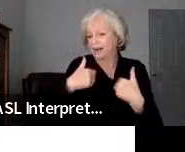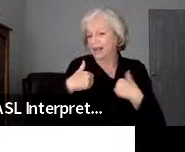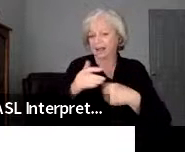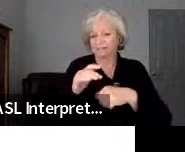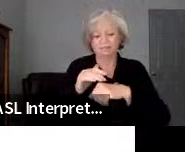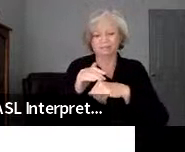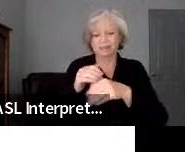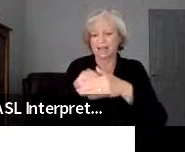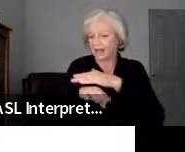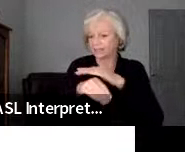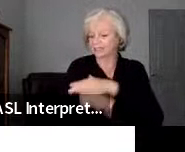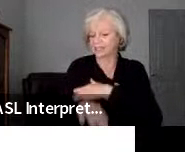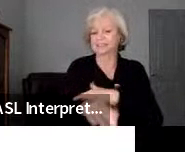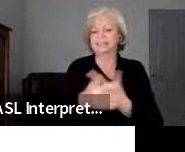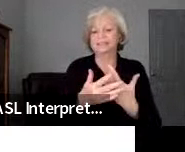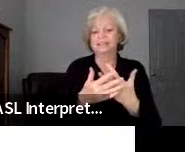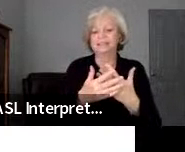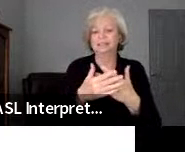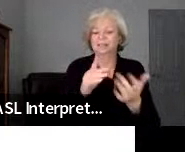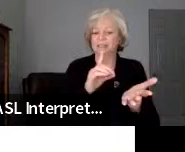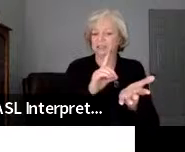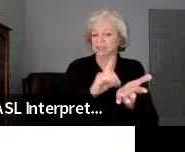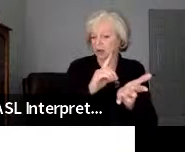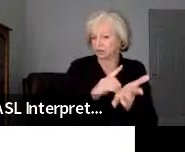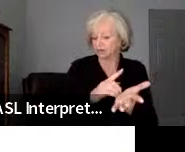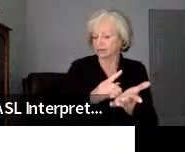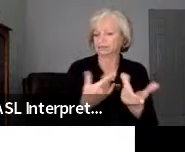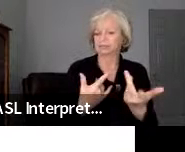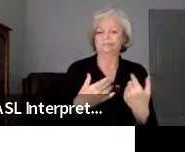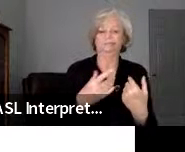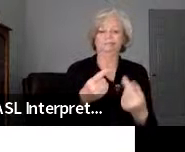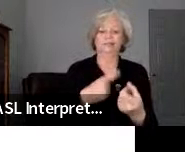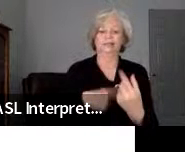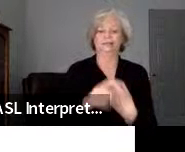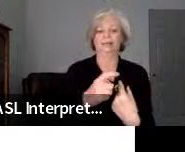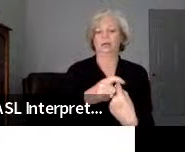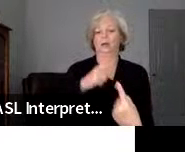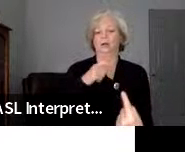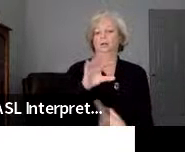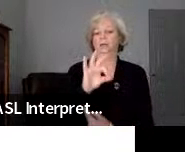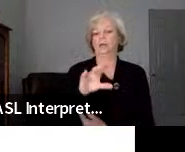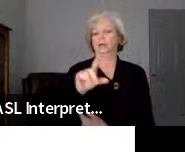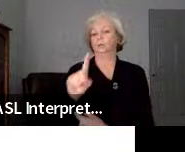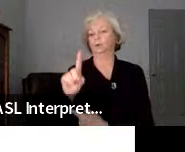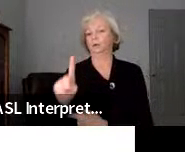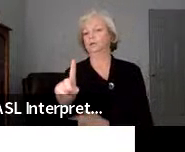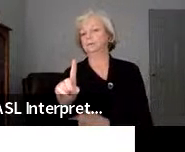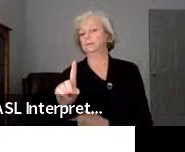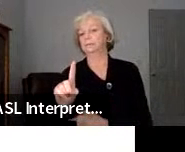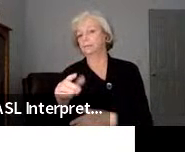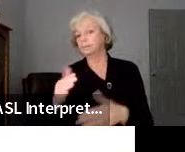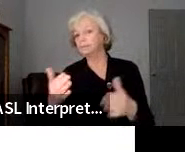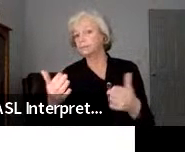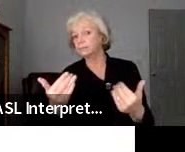911. So what would happen now? What would happen now? Go ahead, Tueri.